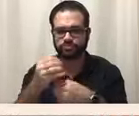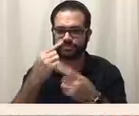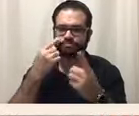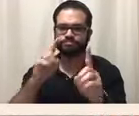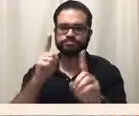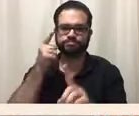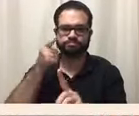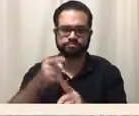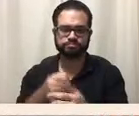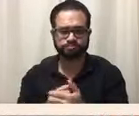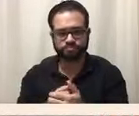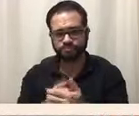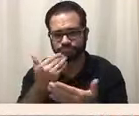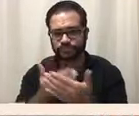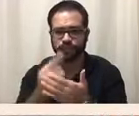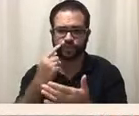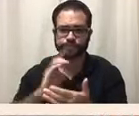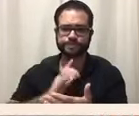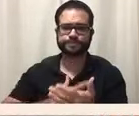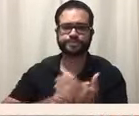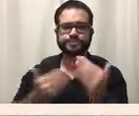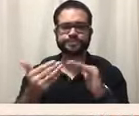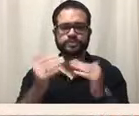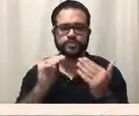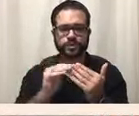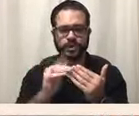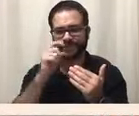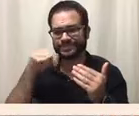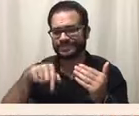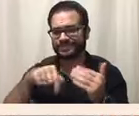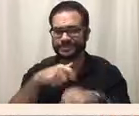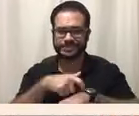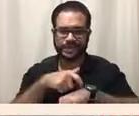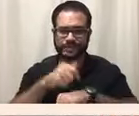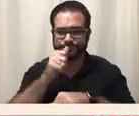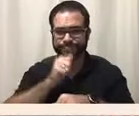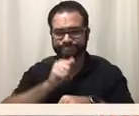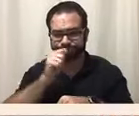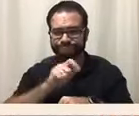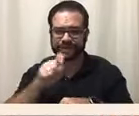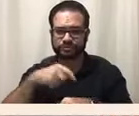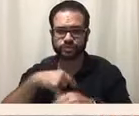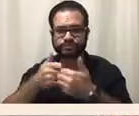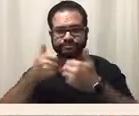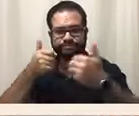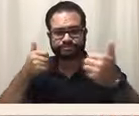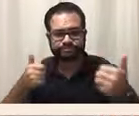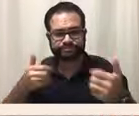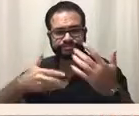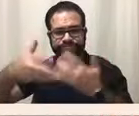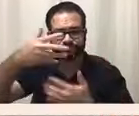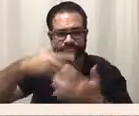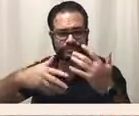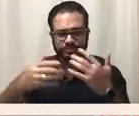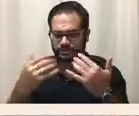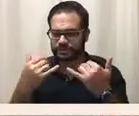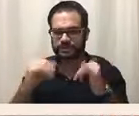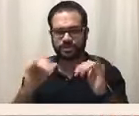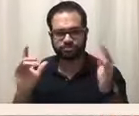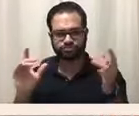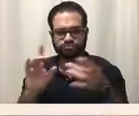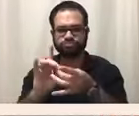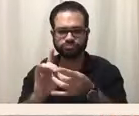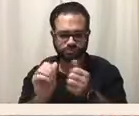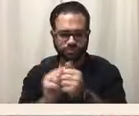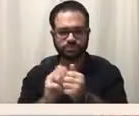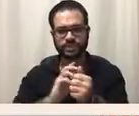because even in these times where we need to have social distancing, we are still united by our kindness and our